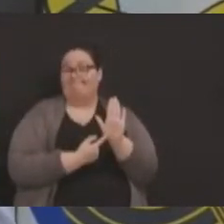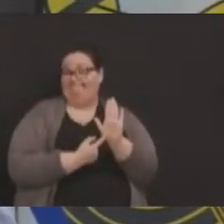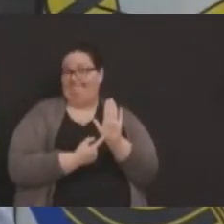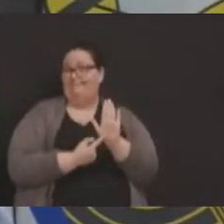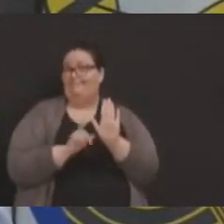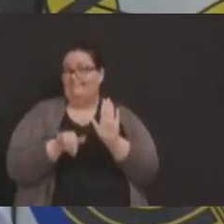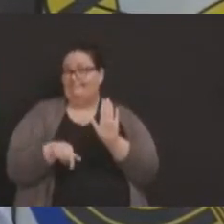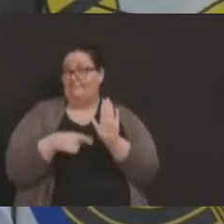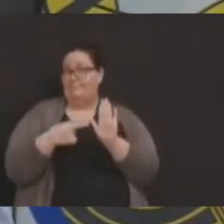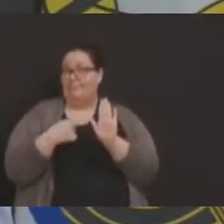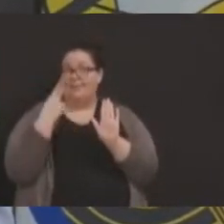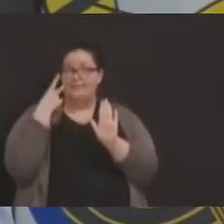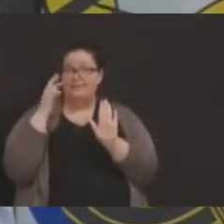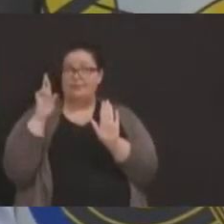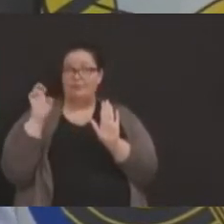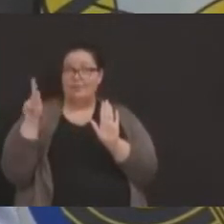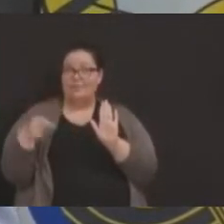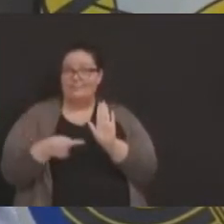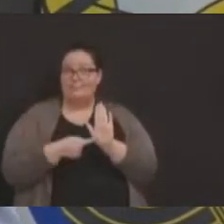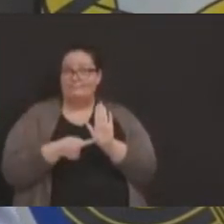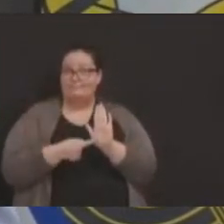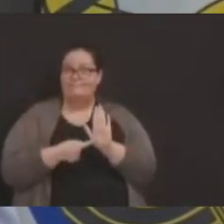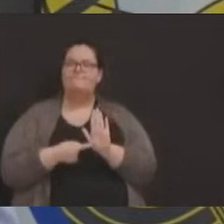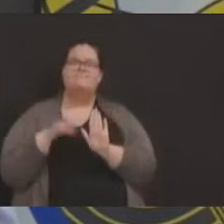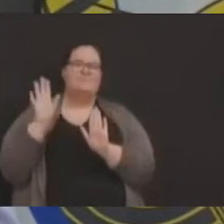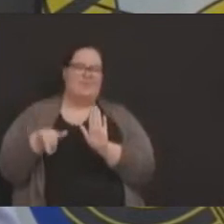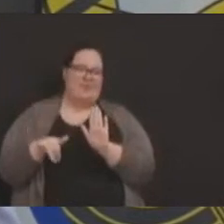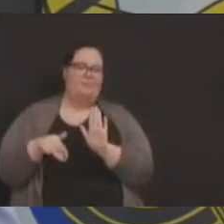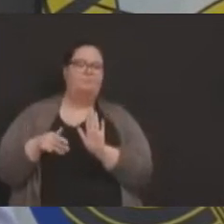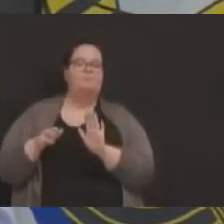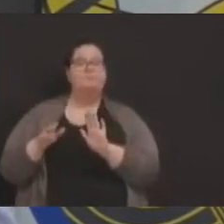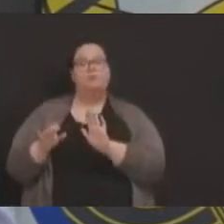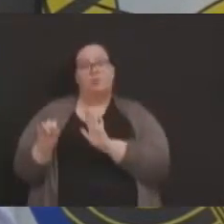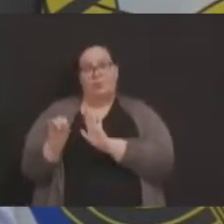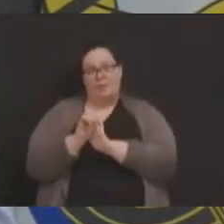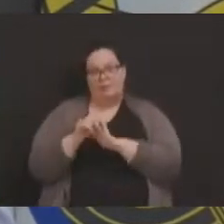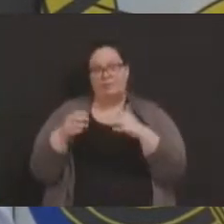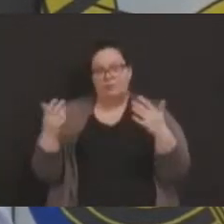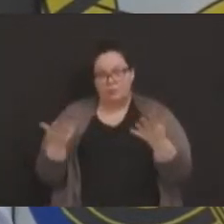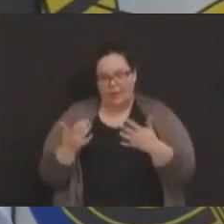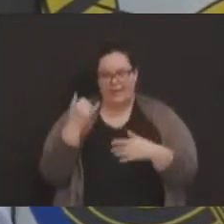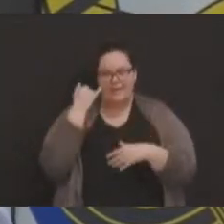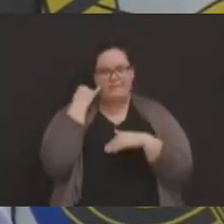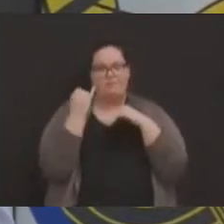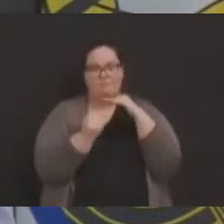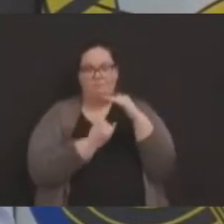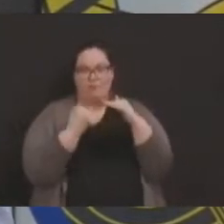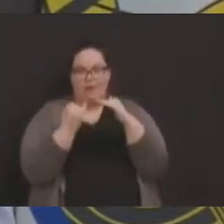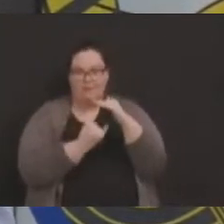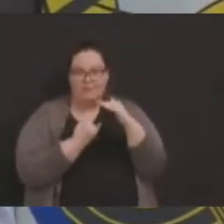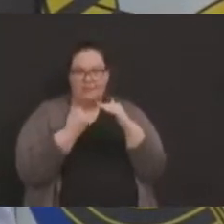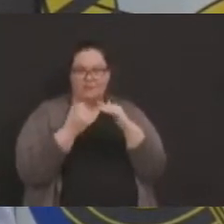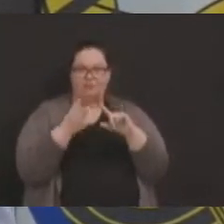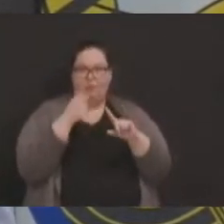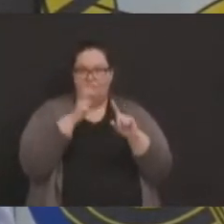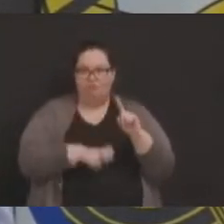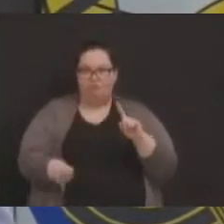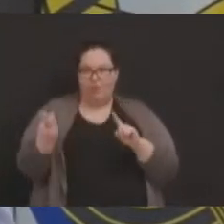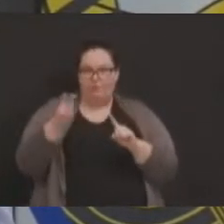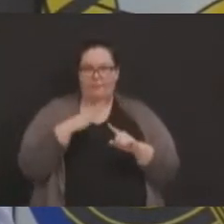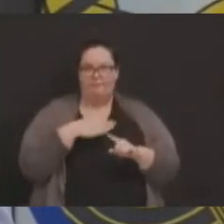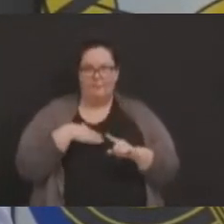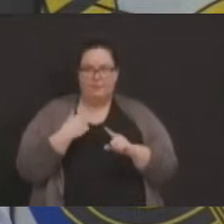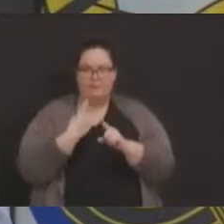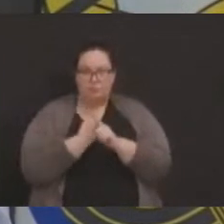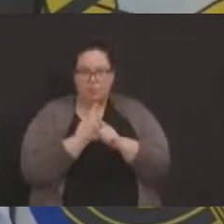travel, please do it properly. Number two, knowing that it can happen that you're not doing it properly for whatever reason, your household members are